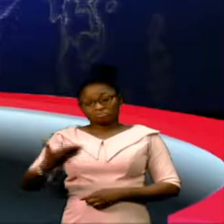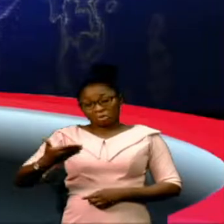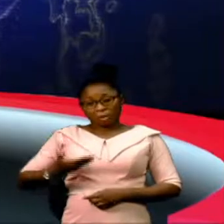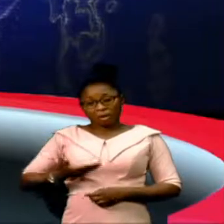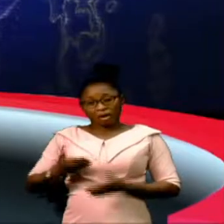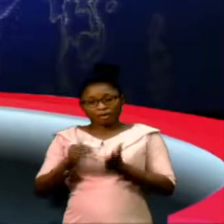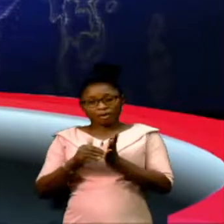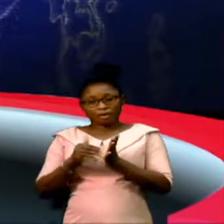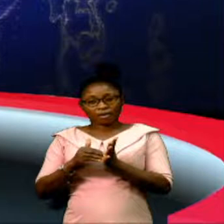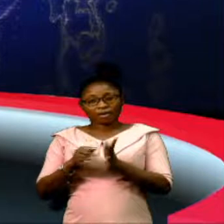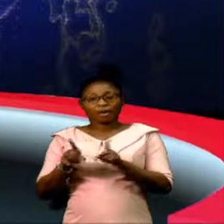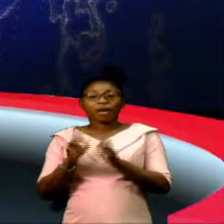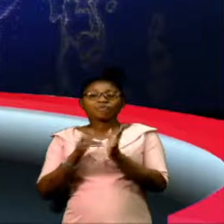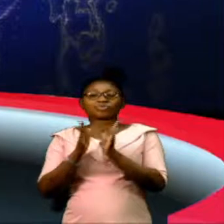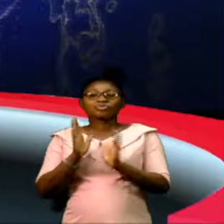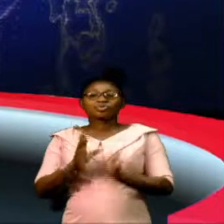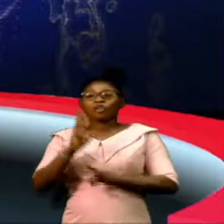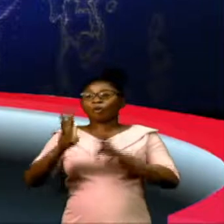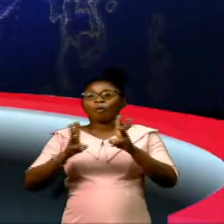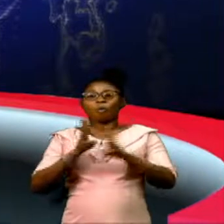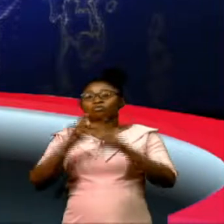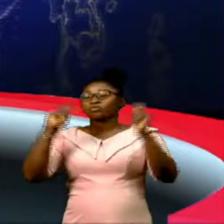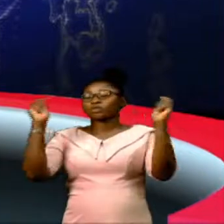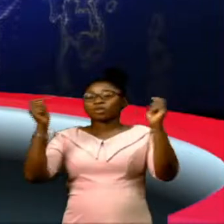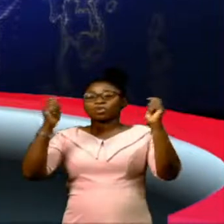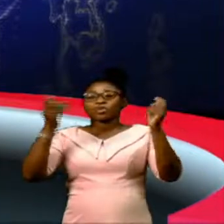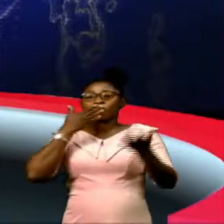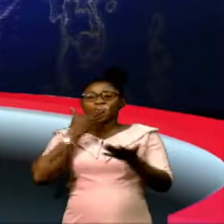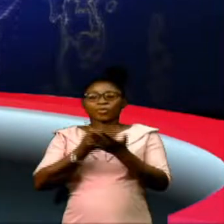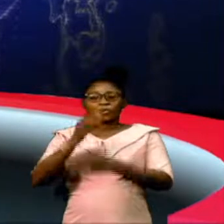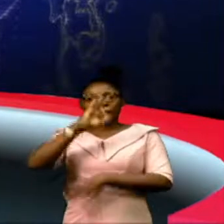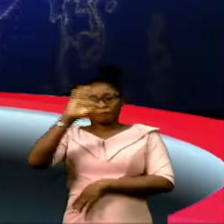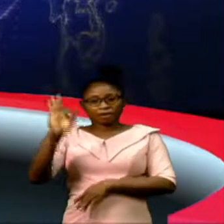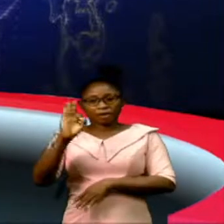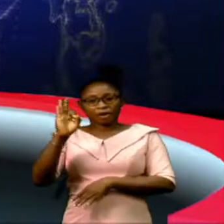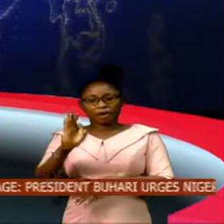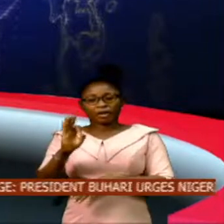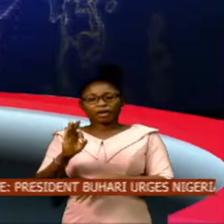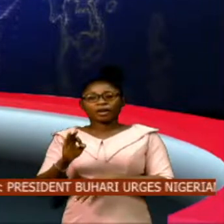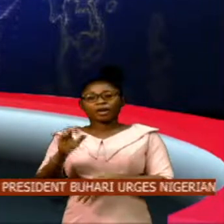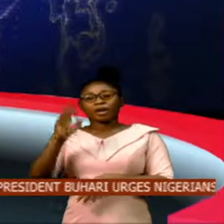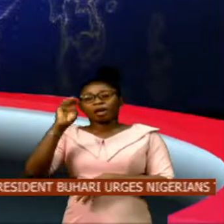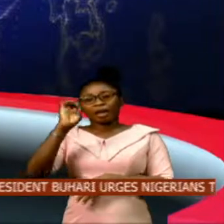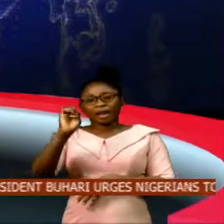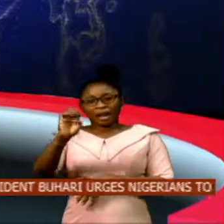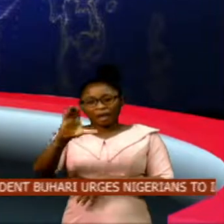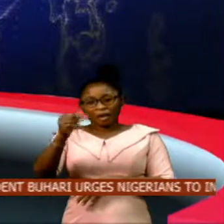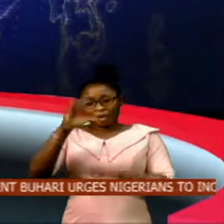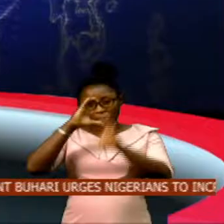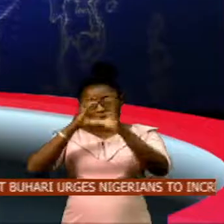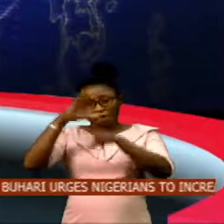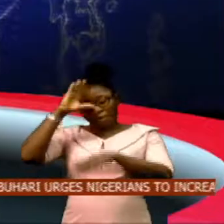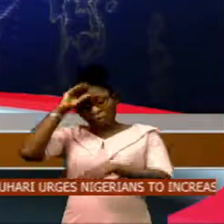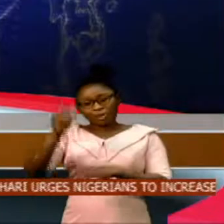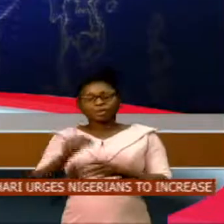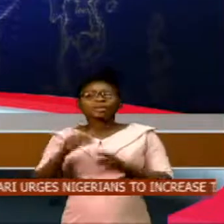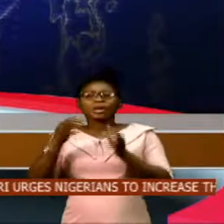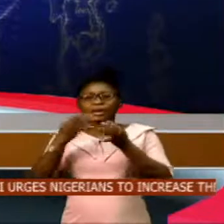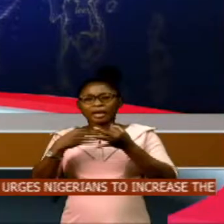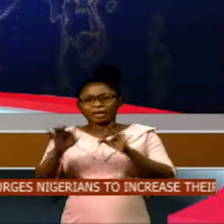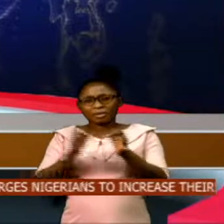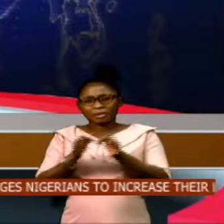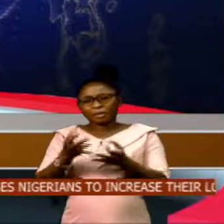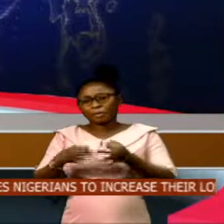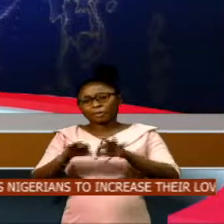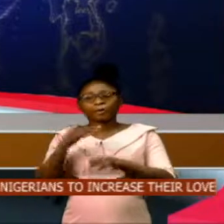You're welcome again. As Christians world over commemorate Good Friday, Omenka Marachukwu in this report highlights the significance